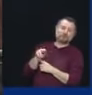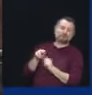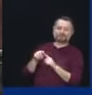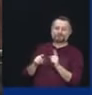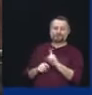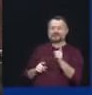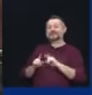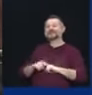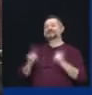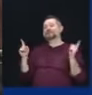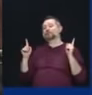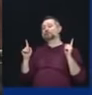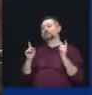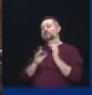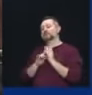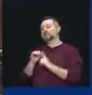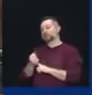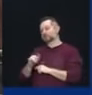situation. But